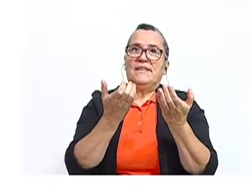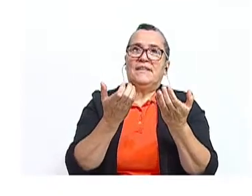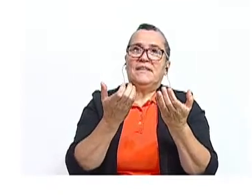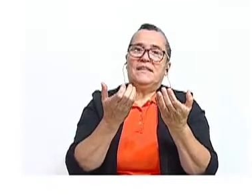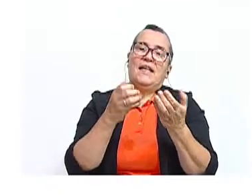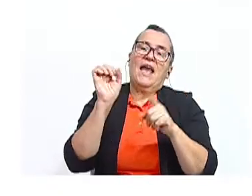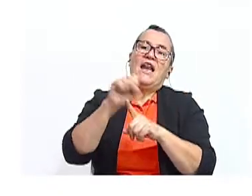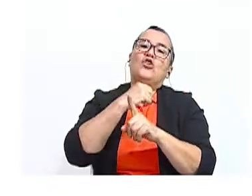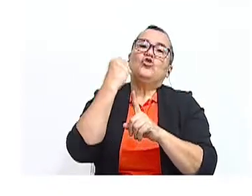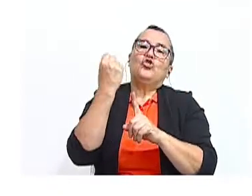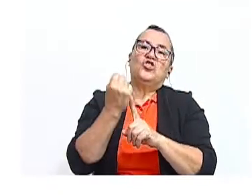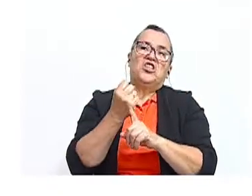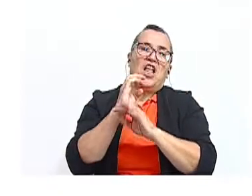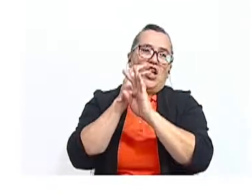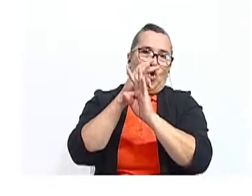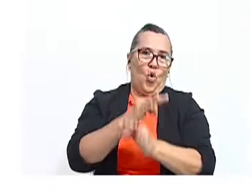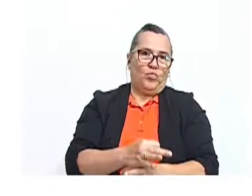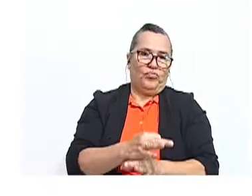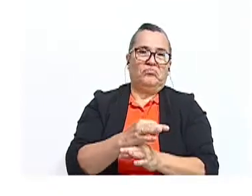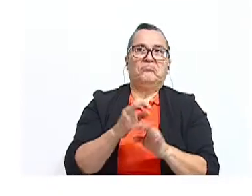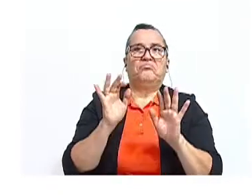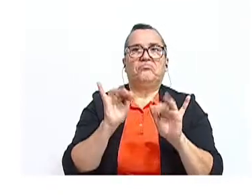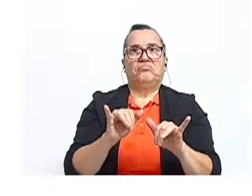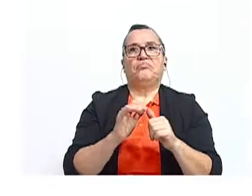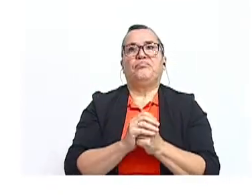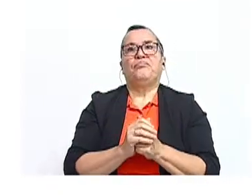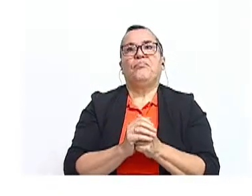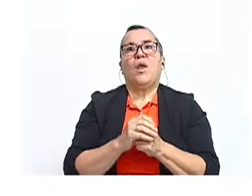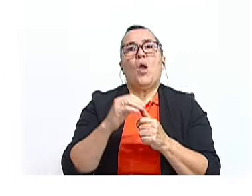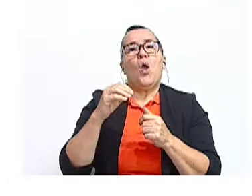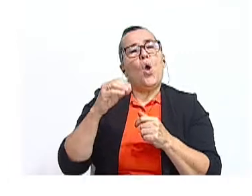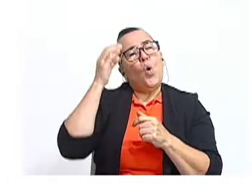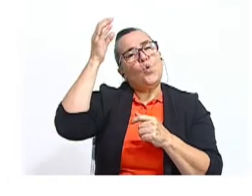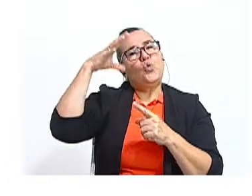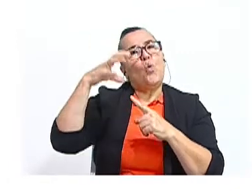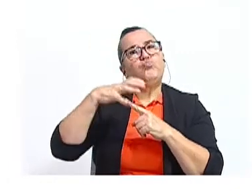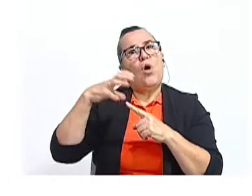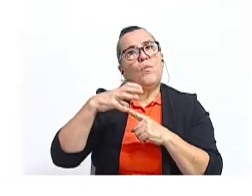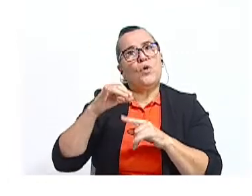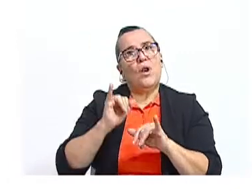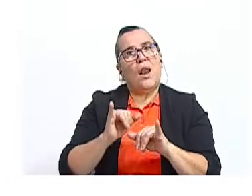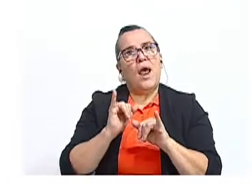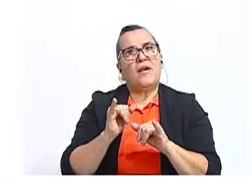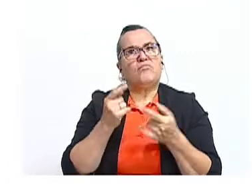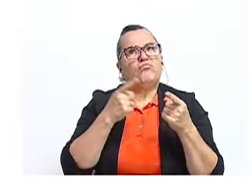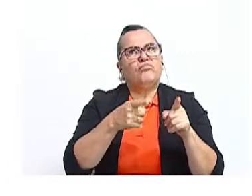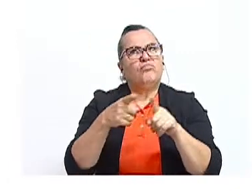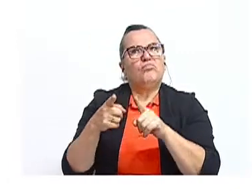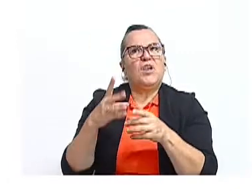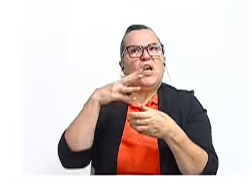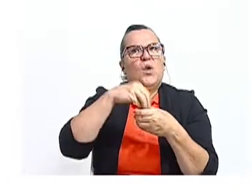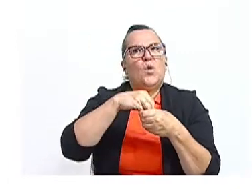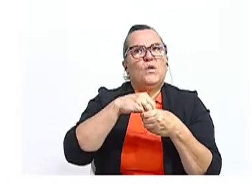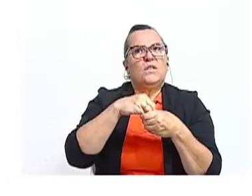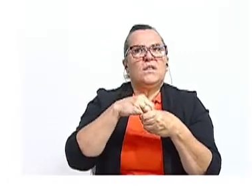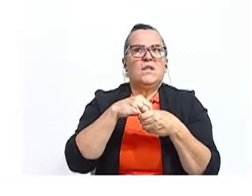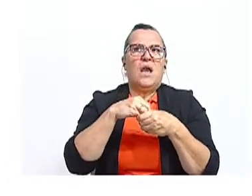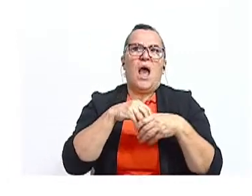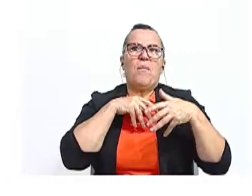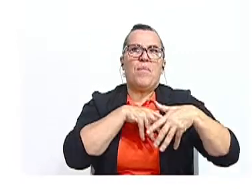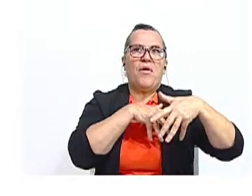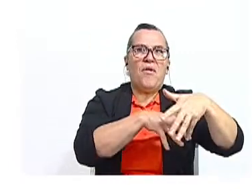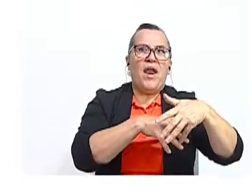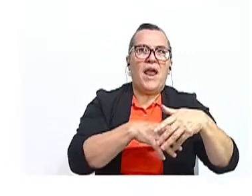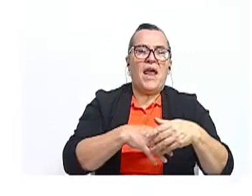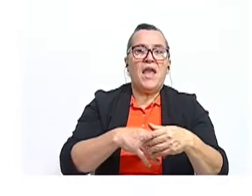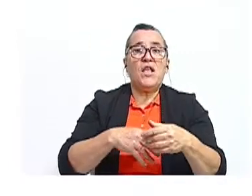that exist in a conventional society. Popular culture events might include a parade, a